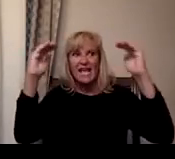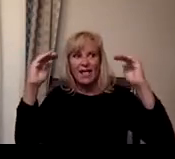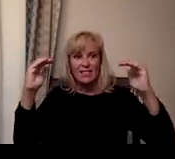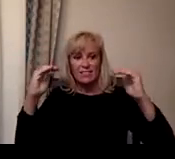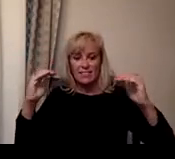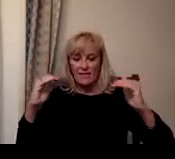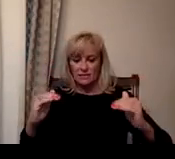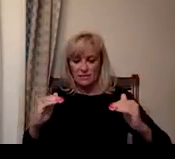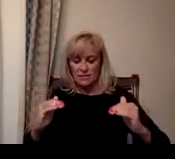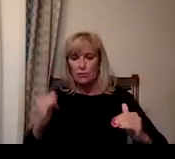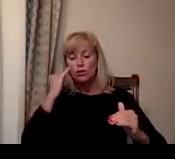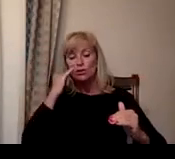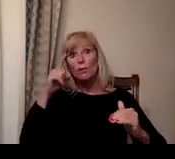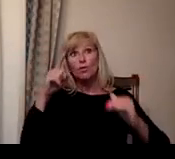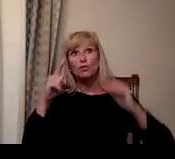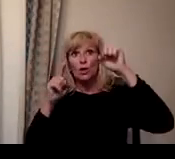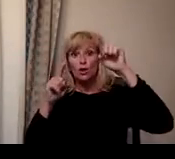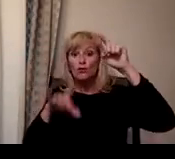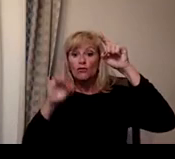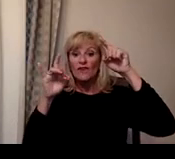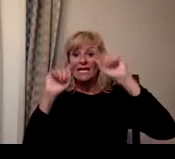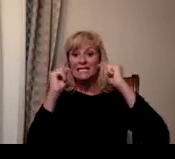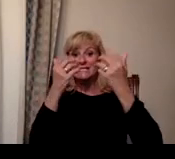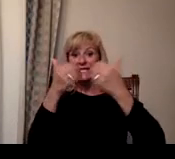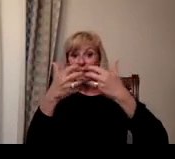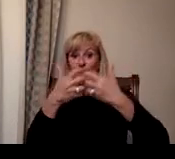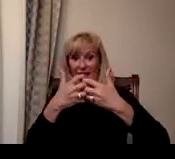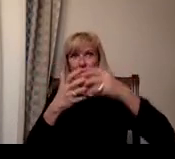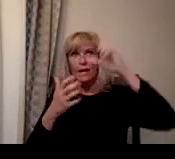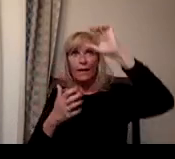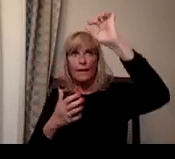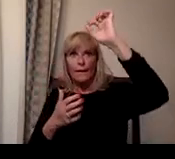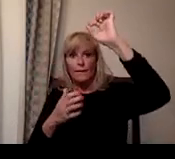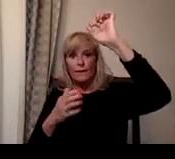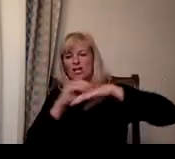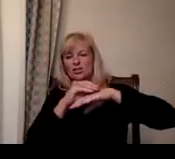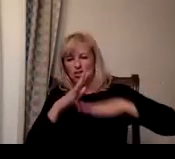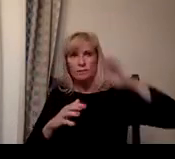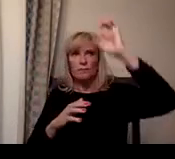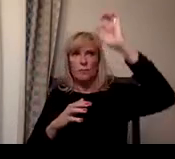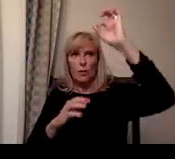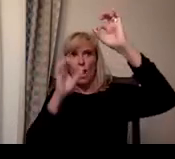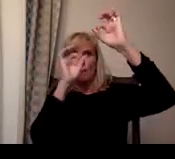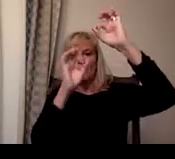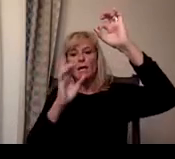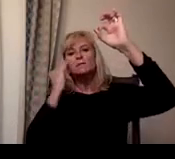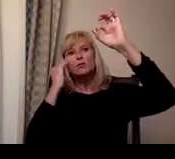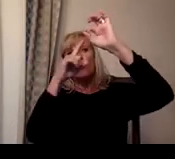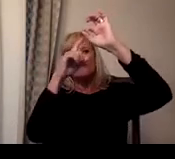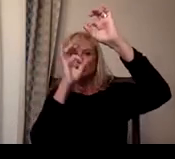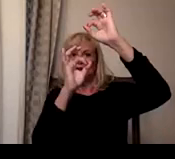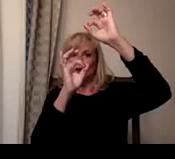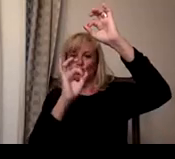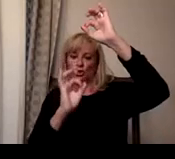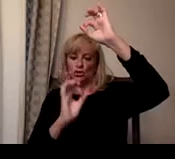find a teammate, and that person finds a teammate, and that person finds a teammate, if you just draw a circle, draw a line under it, and go